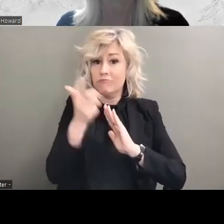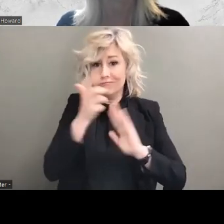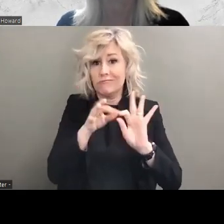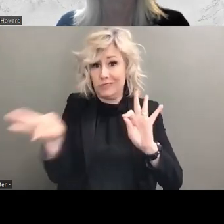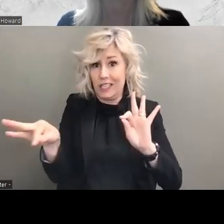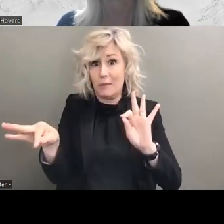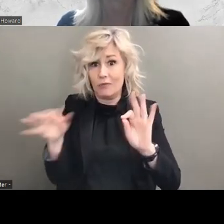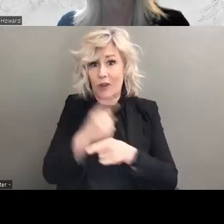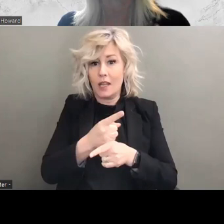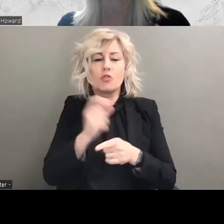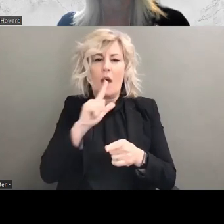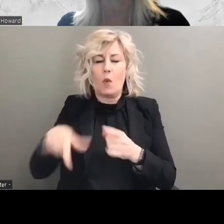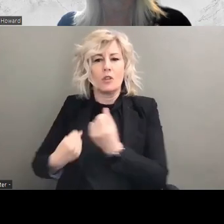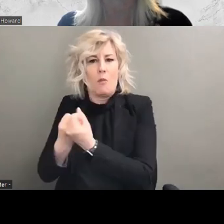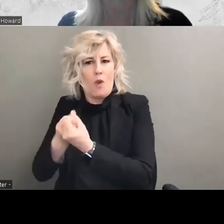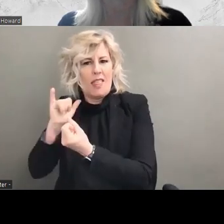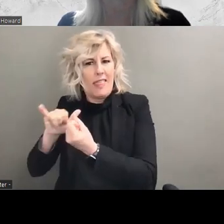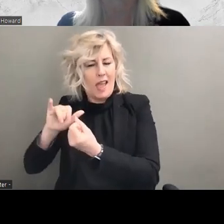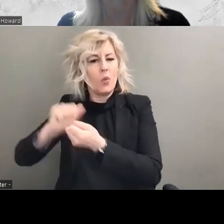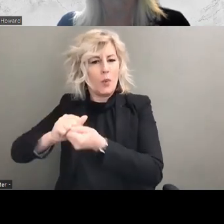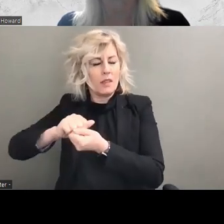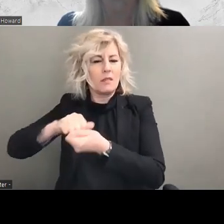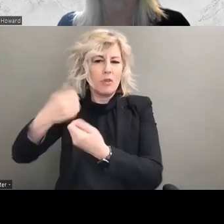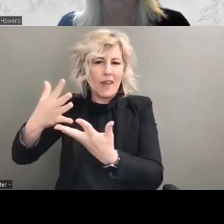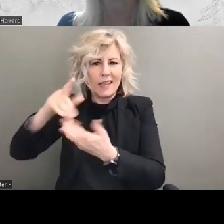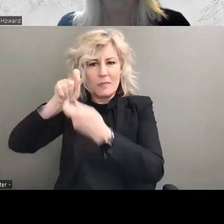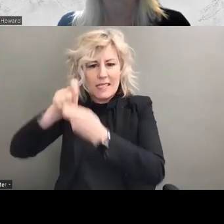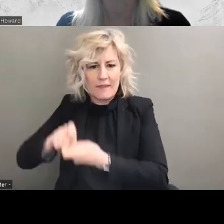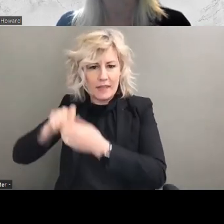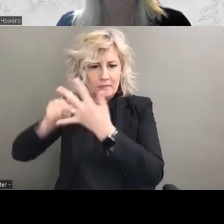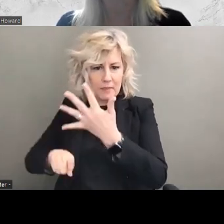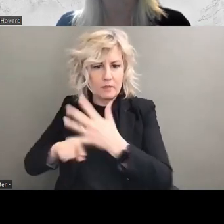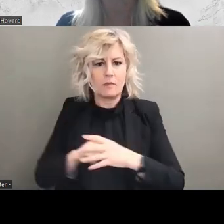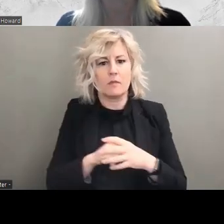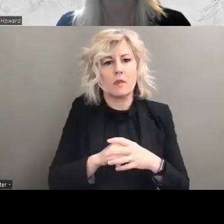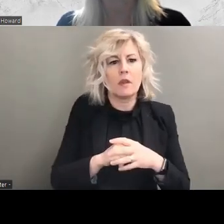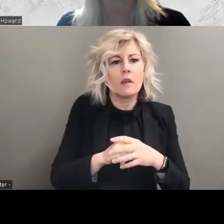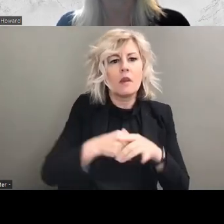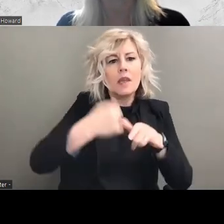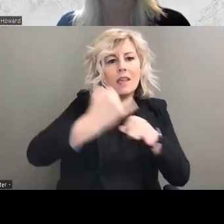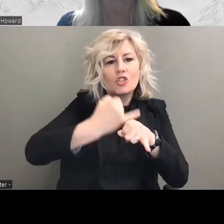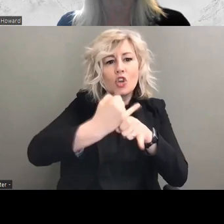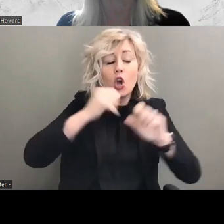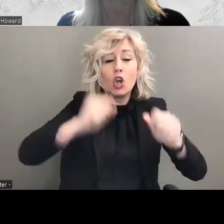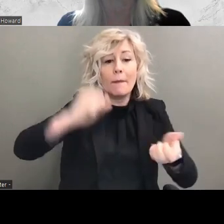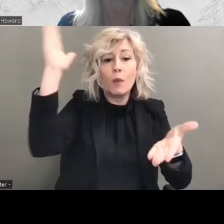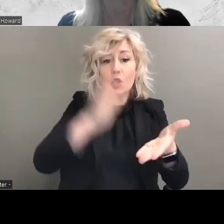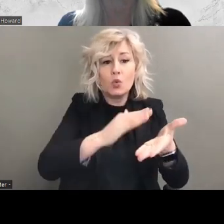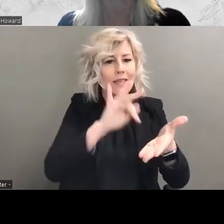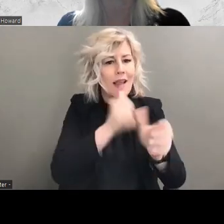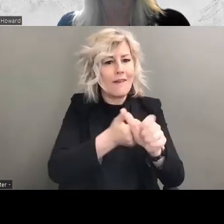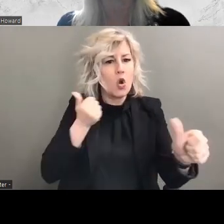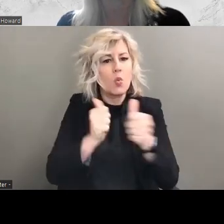I will be backing that up and providing some specifics as we go forward. Institutionalization could be reduced if not avoided